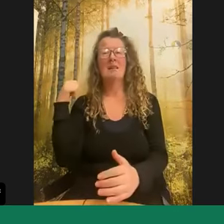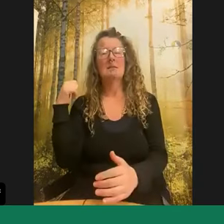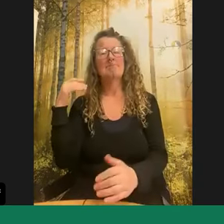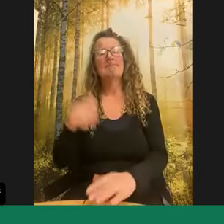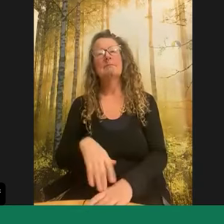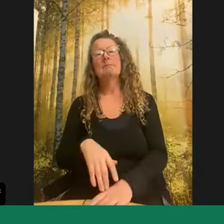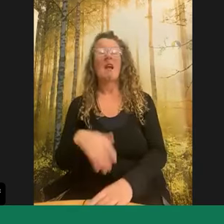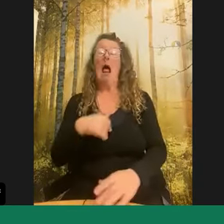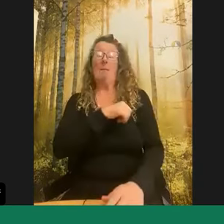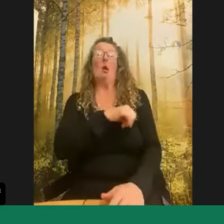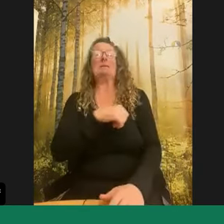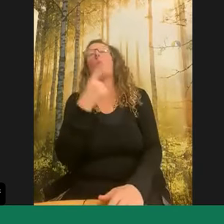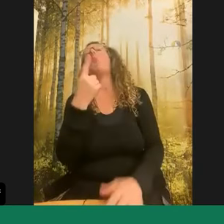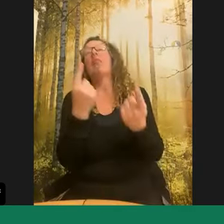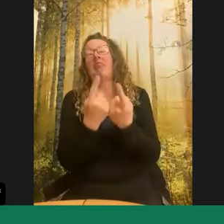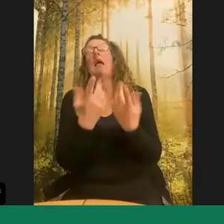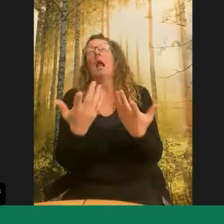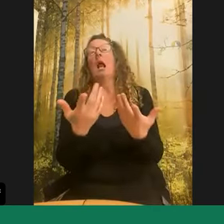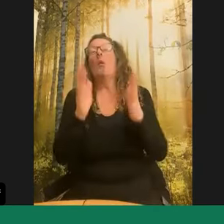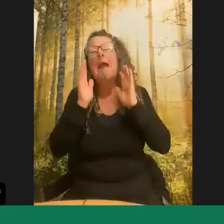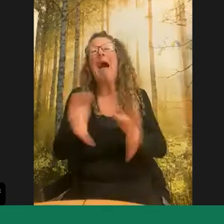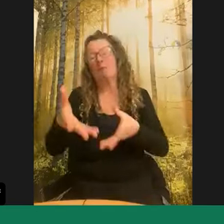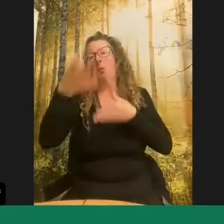I'll be honest, I think one of the things that we have to learn